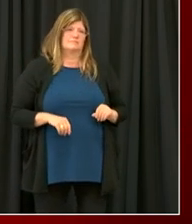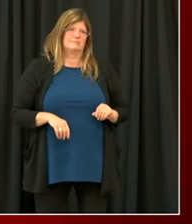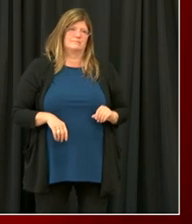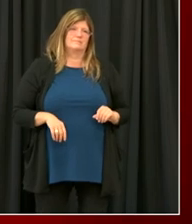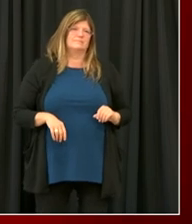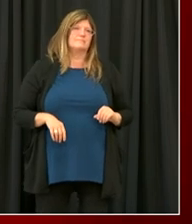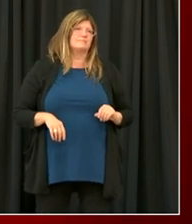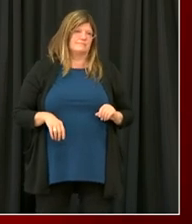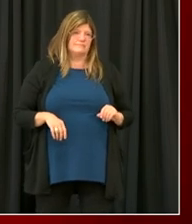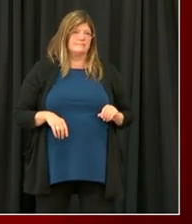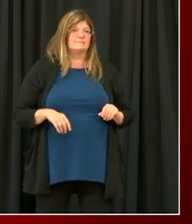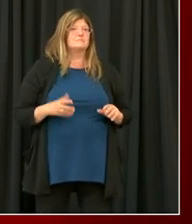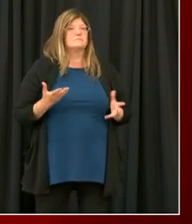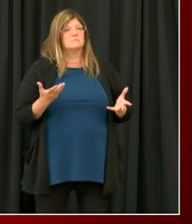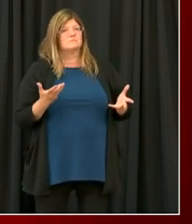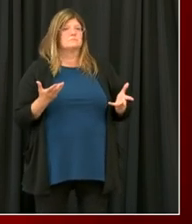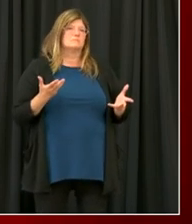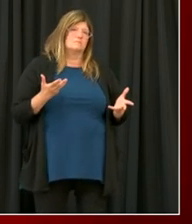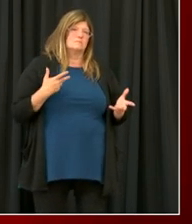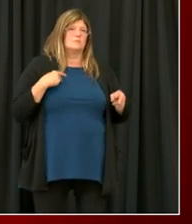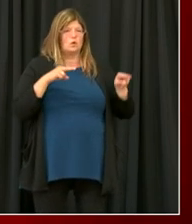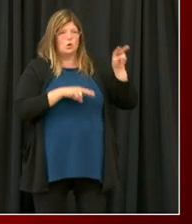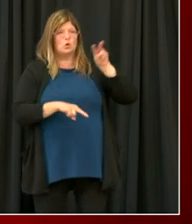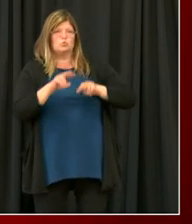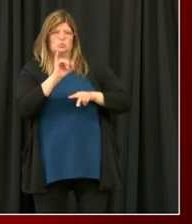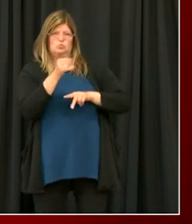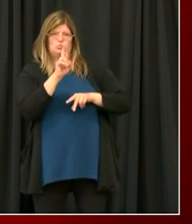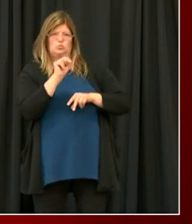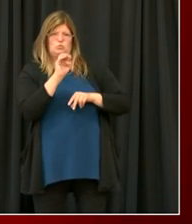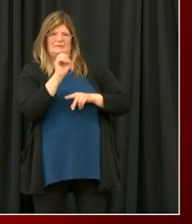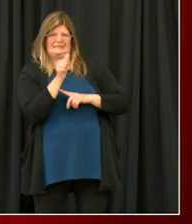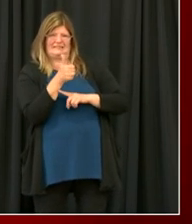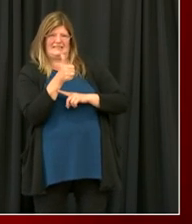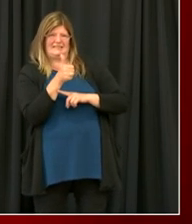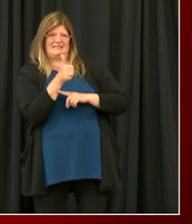When I'm looking at these, like June 10th, there were